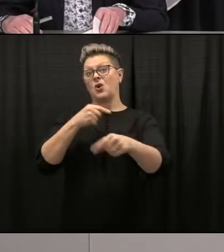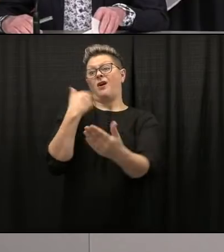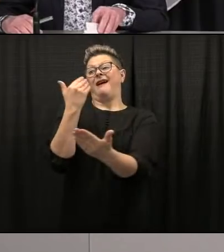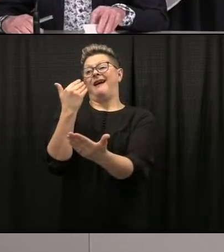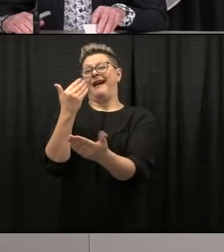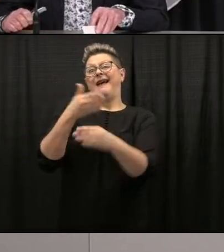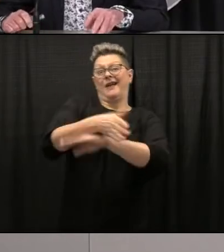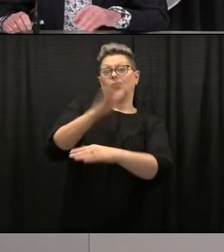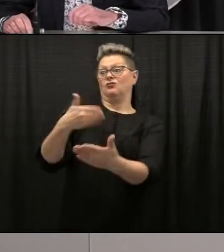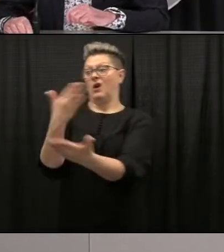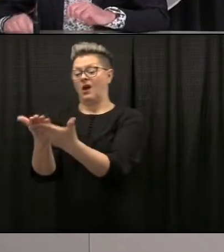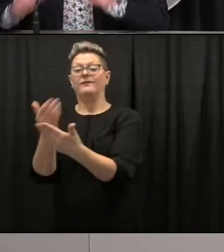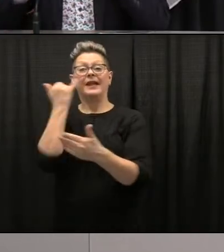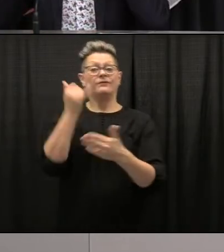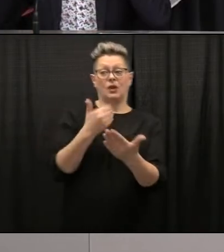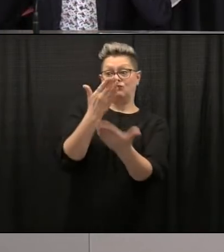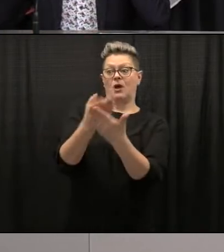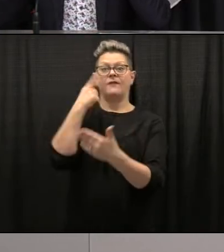arrived.